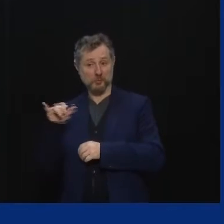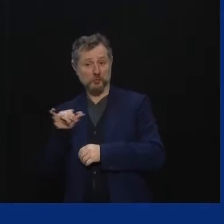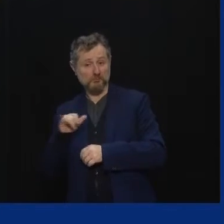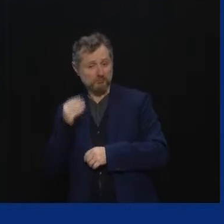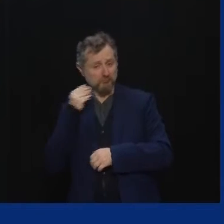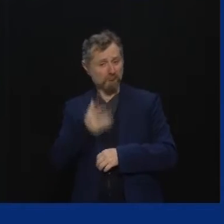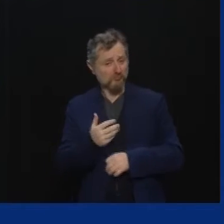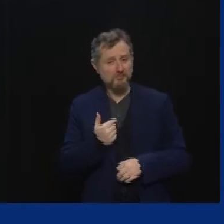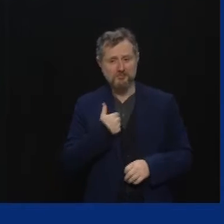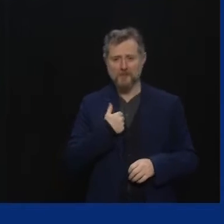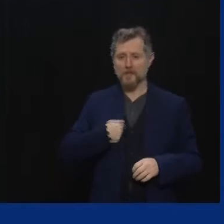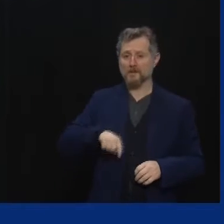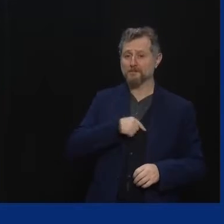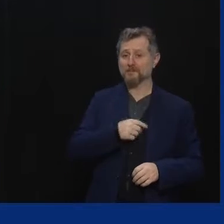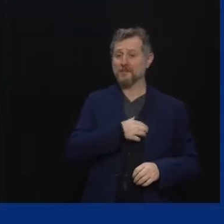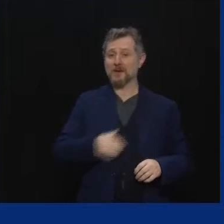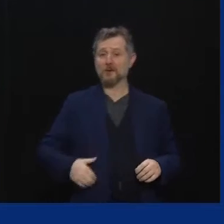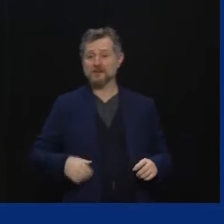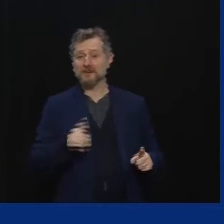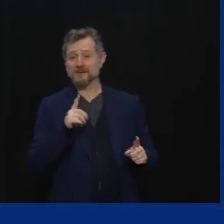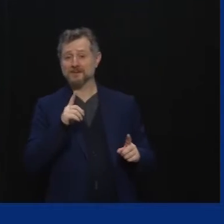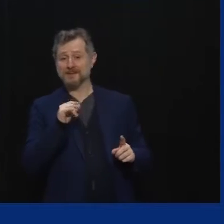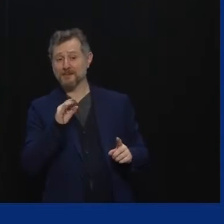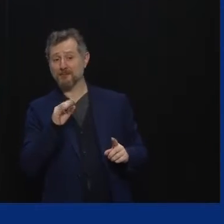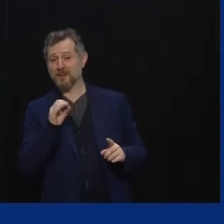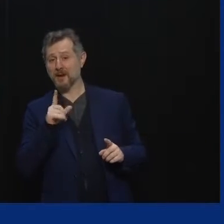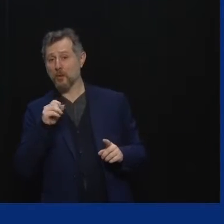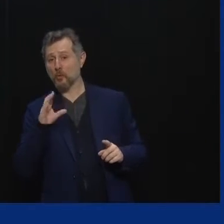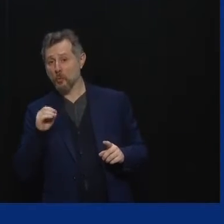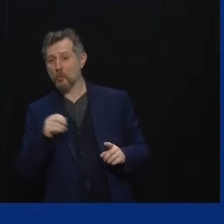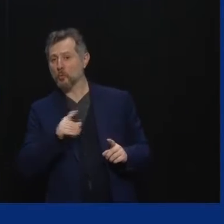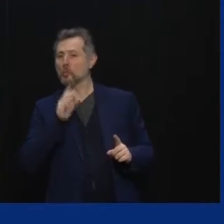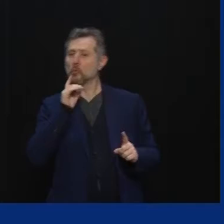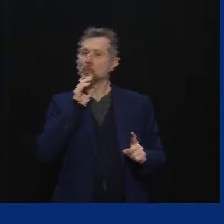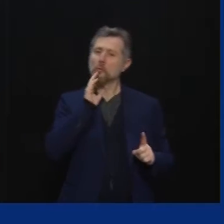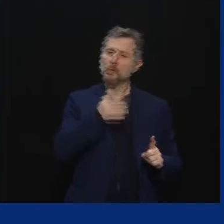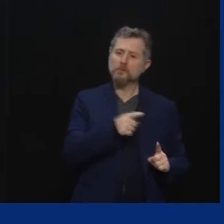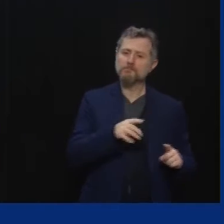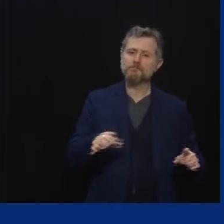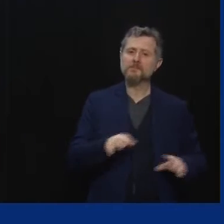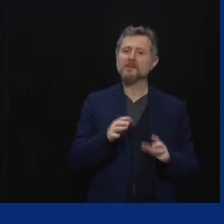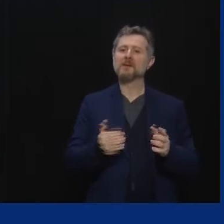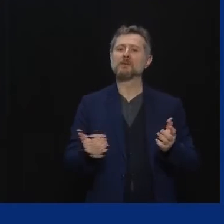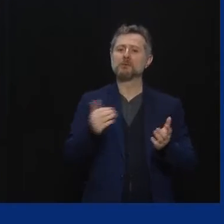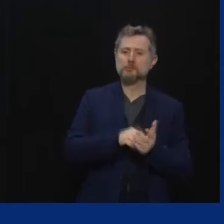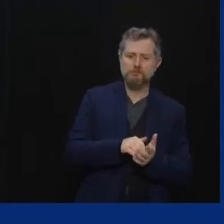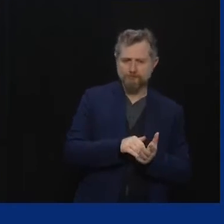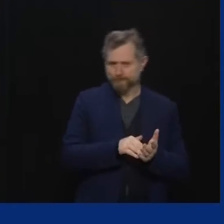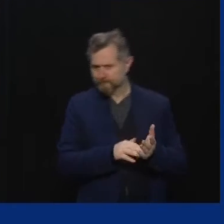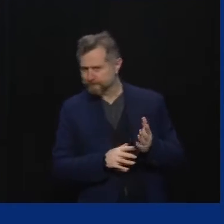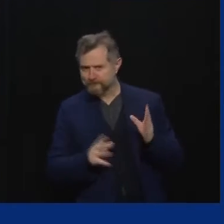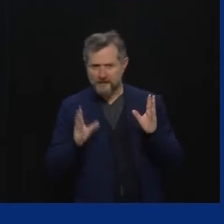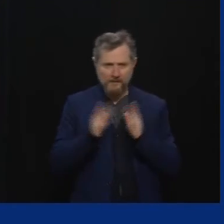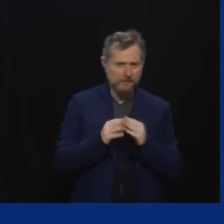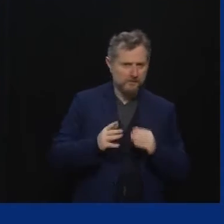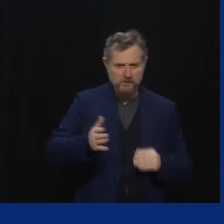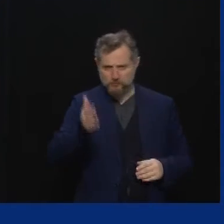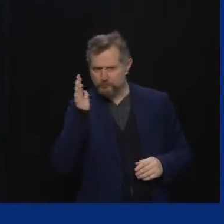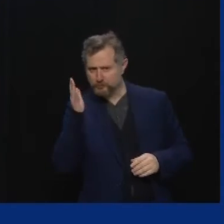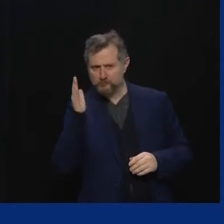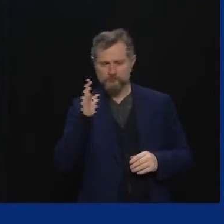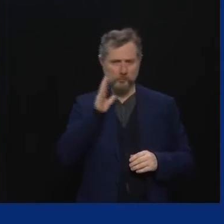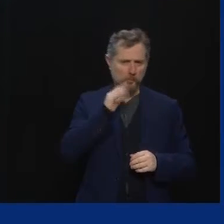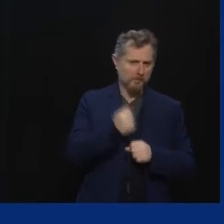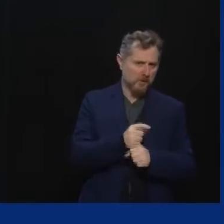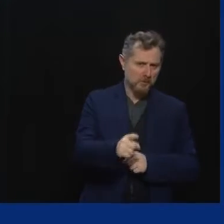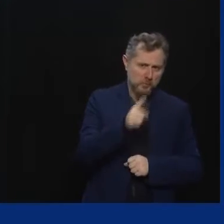doing a joint press conference. If there's more information that's developed, we talked about making sure that we are on message together so there's no